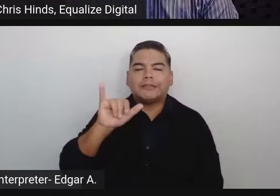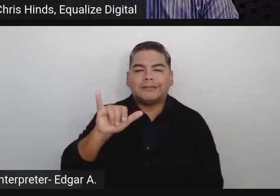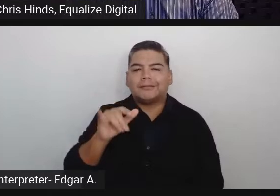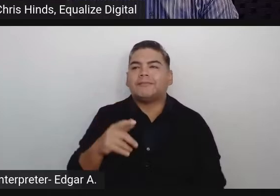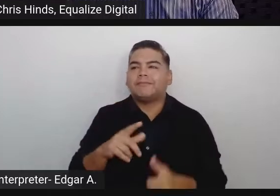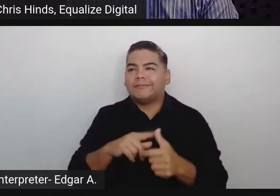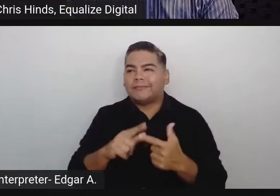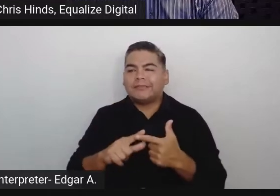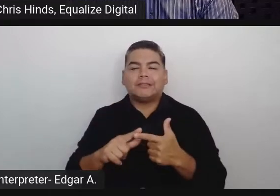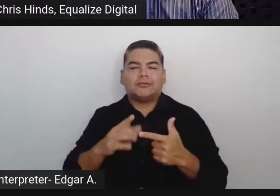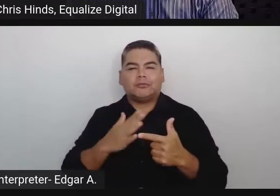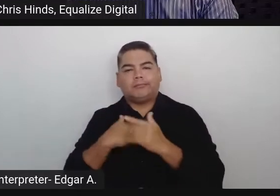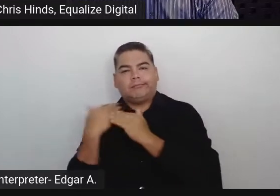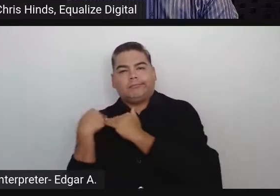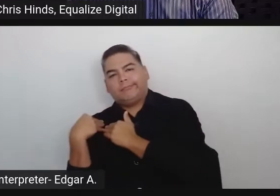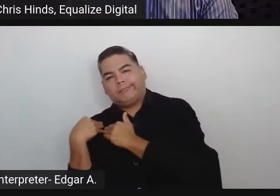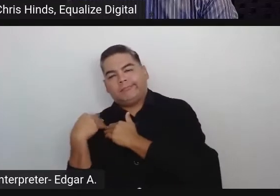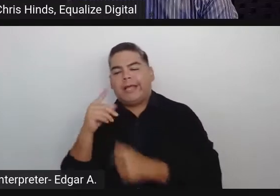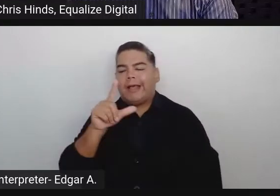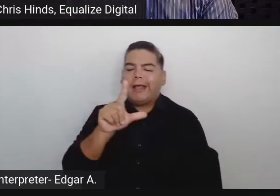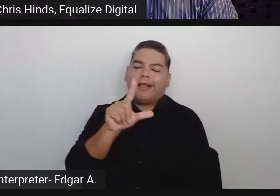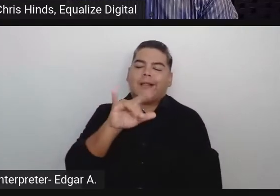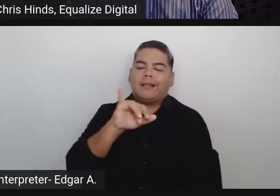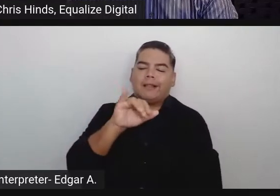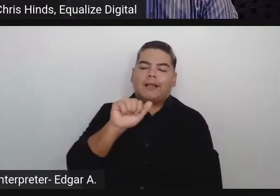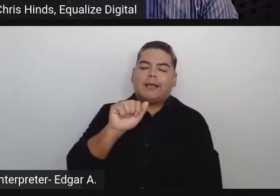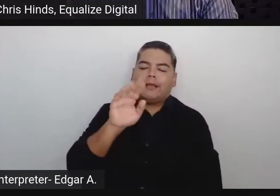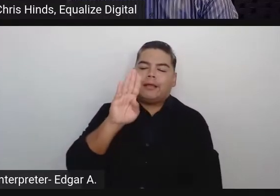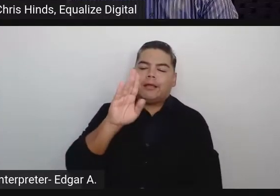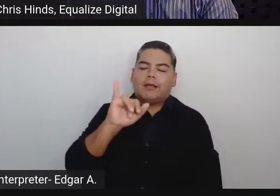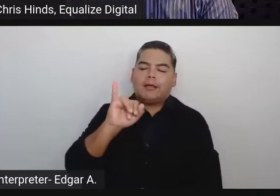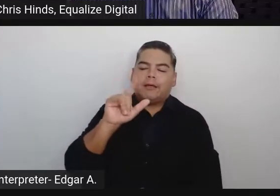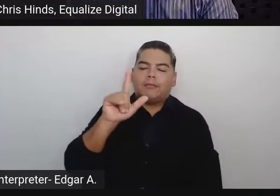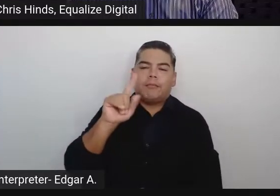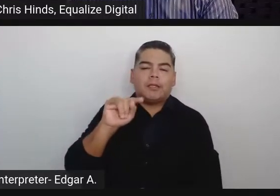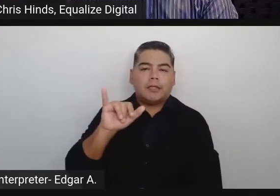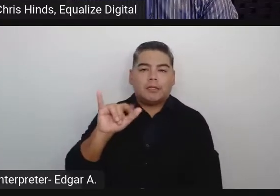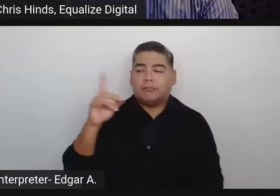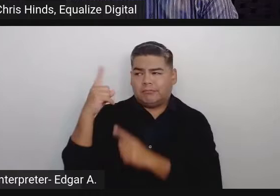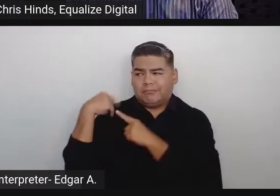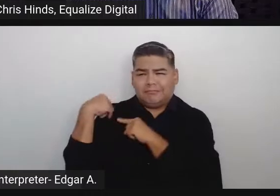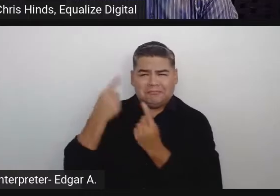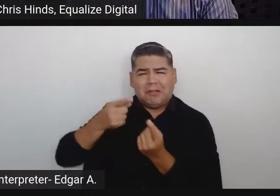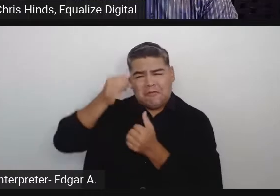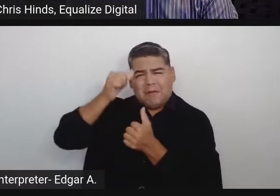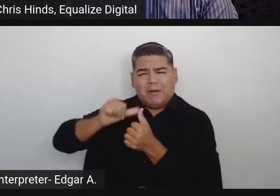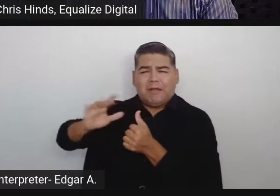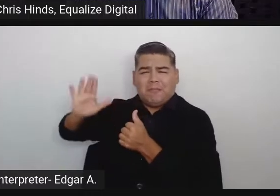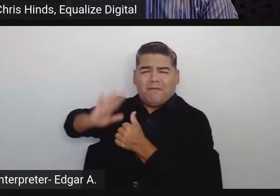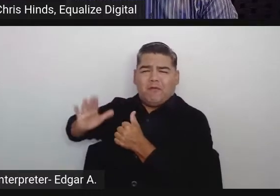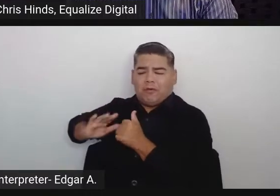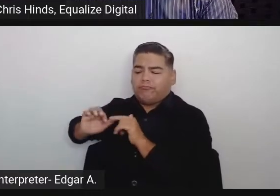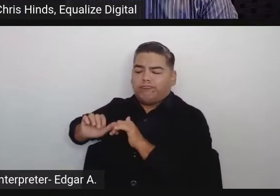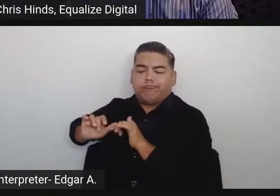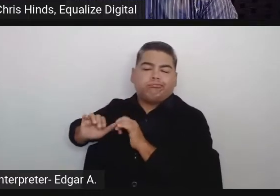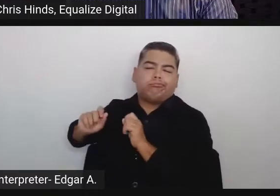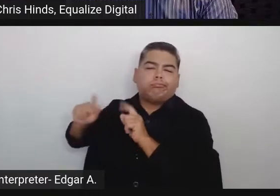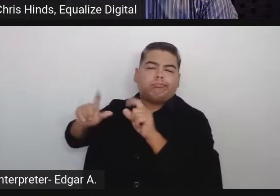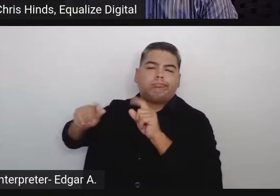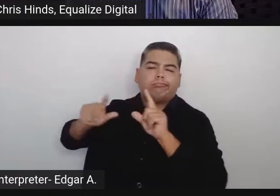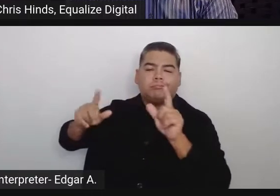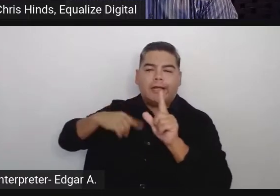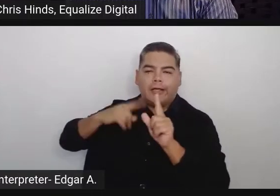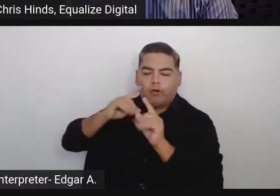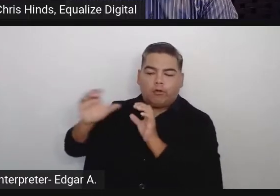you know, like, since the beginning of time, when I was building websites, I had a, you know, boilerplate contract, and it said something